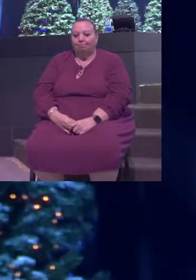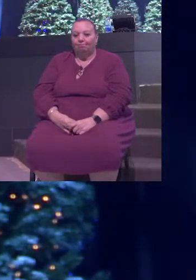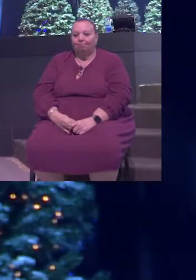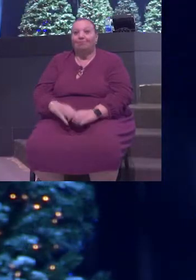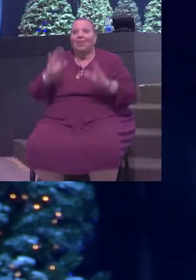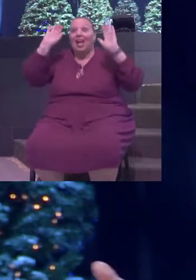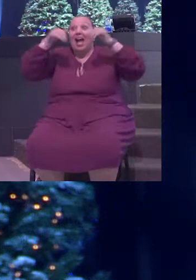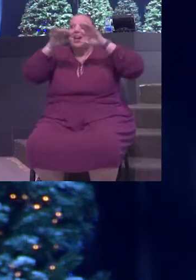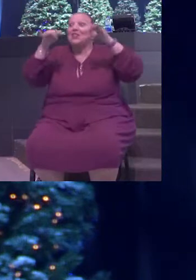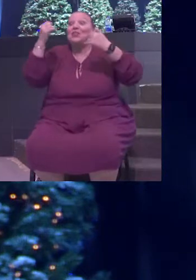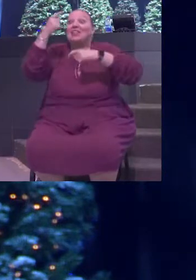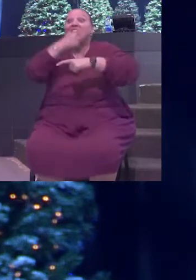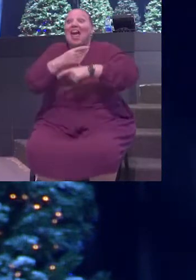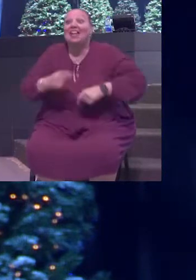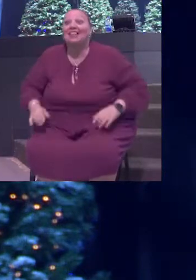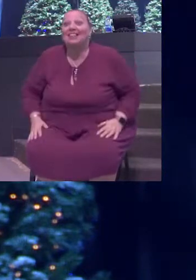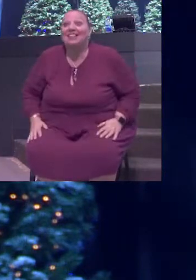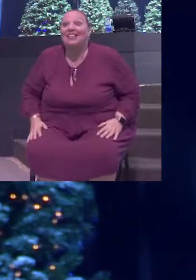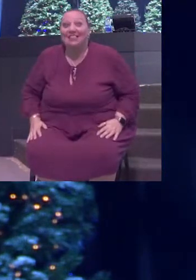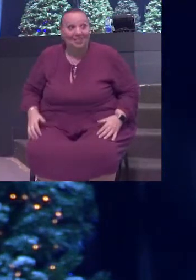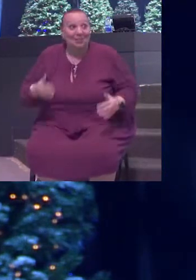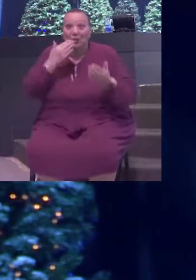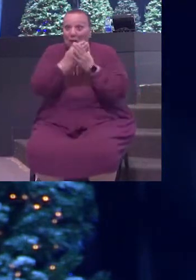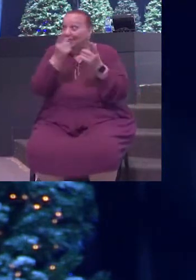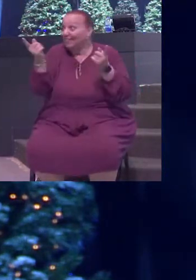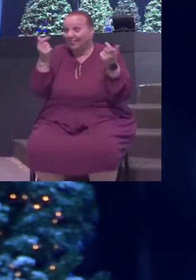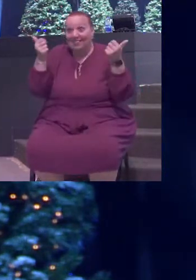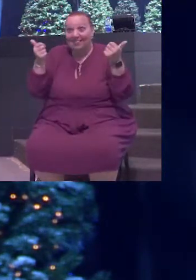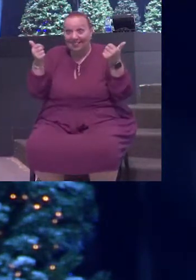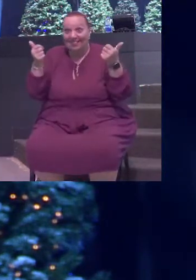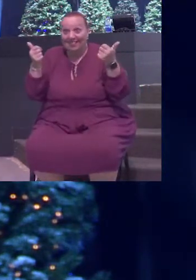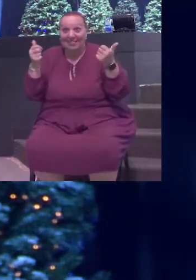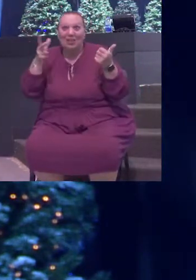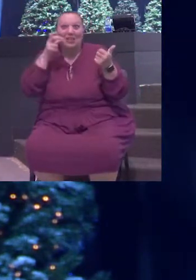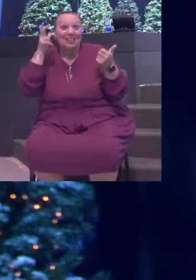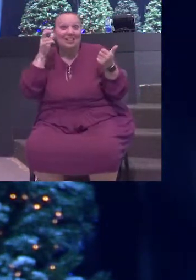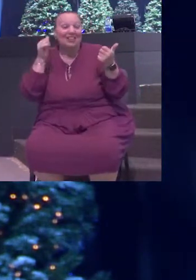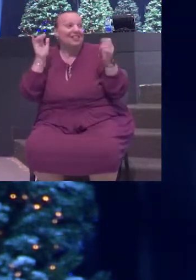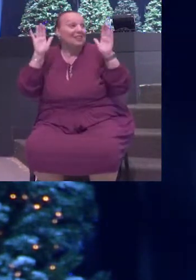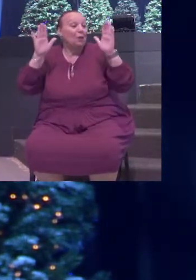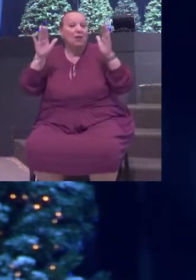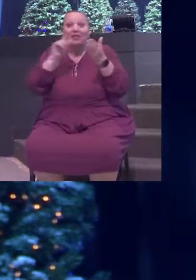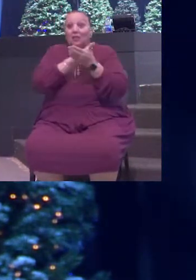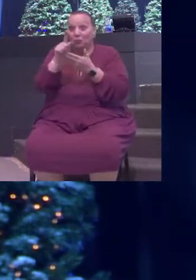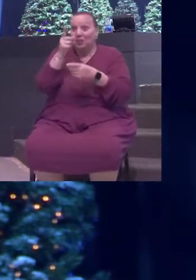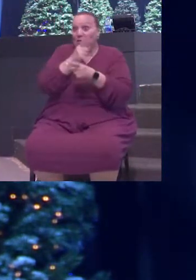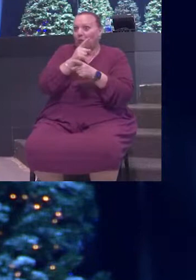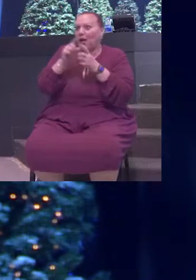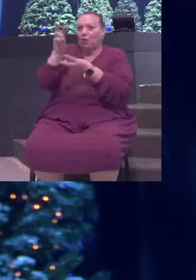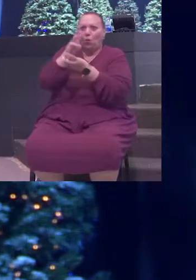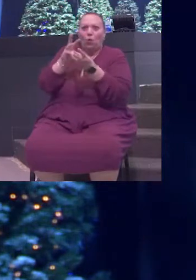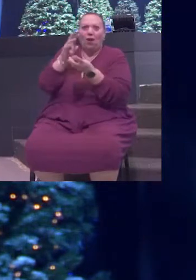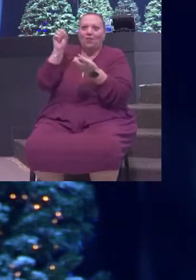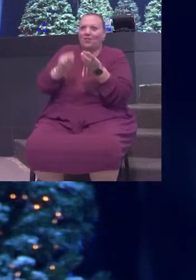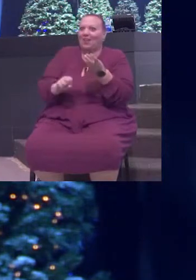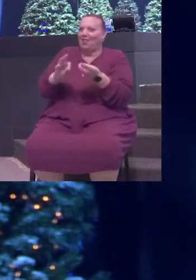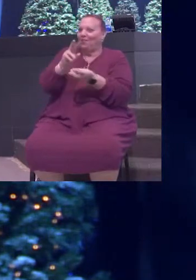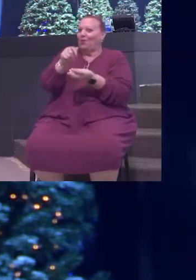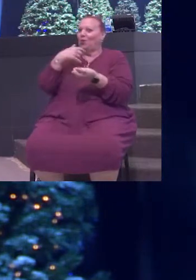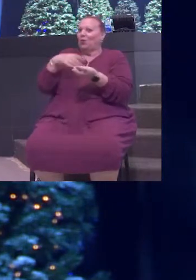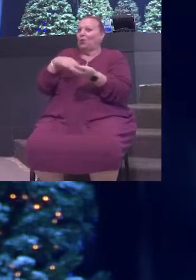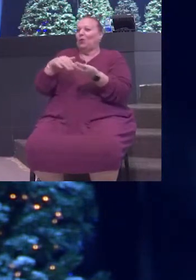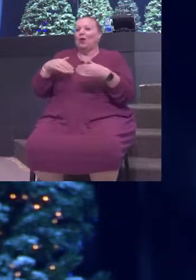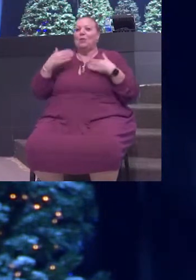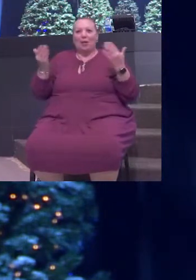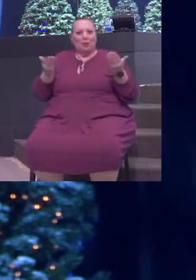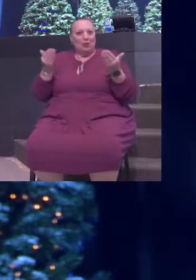Well, how are you guys doing today? Doing pretty well? Good to hear. It's a pretty amazing week, wasn't it, weather-wise in South Florida, so glad